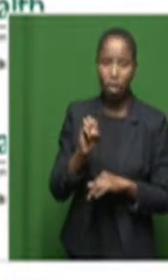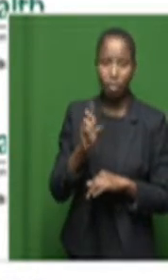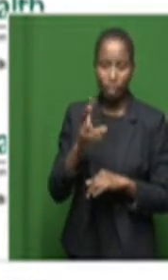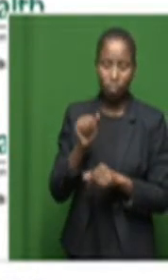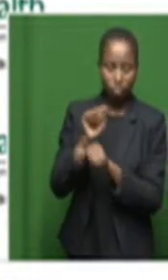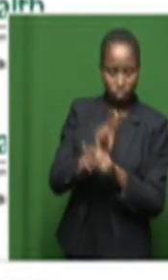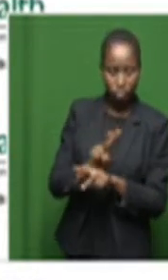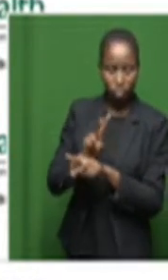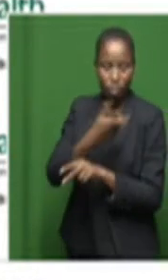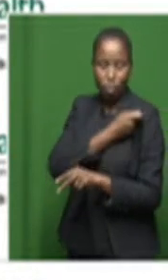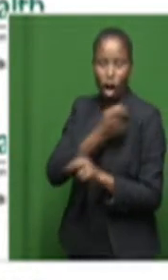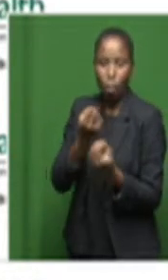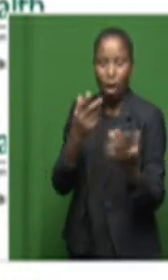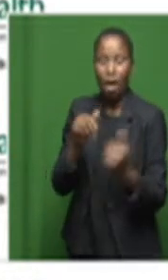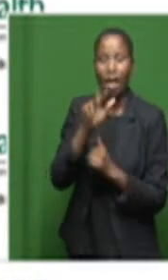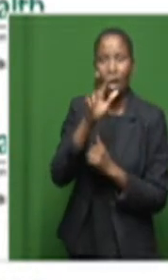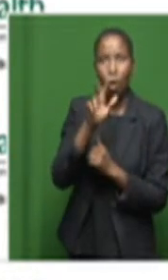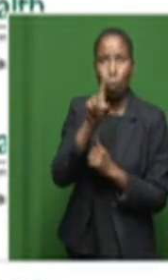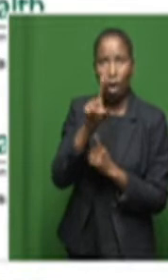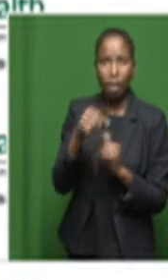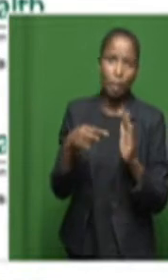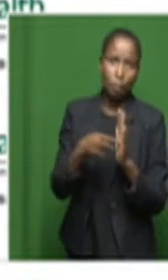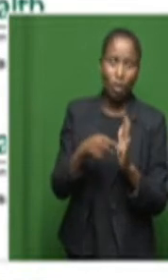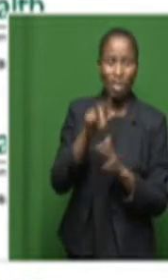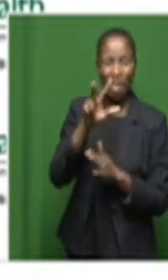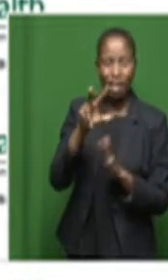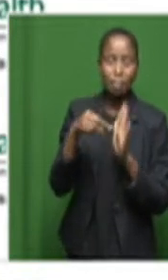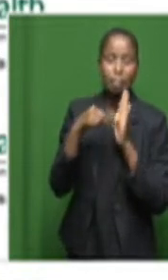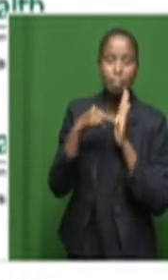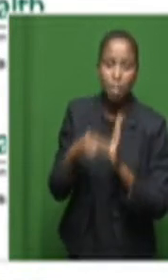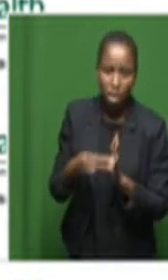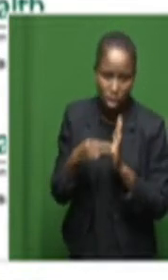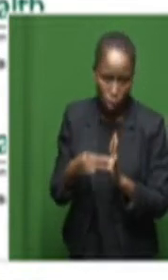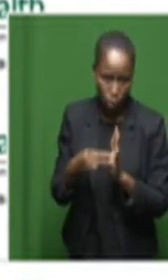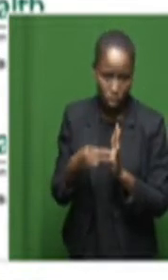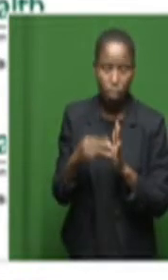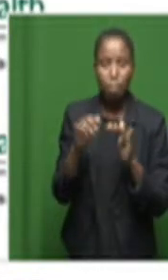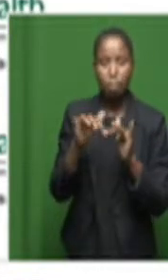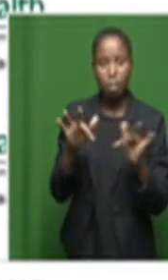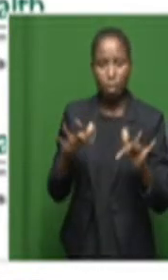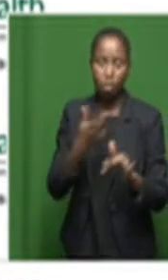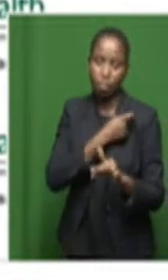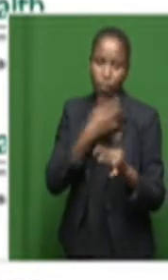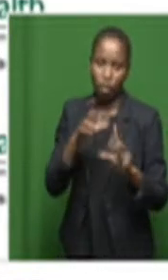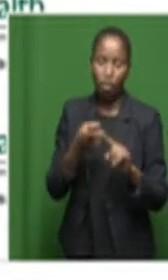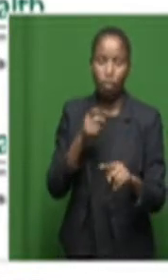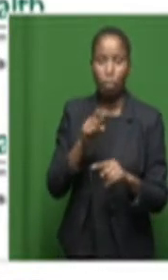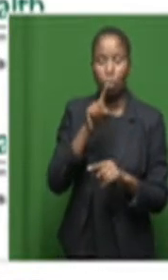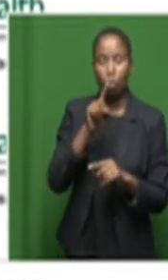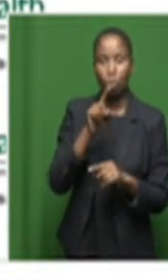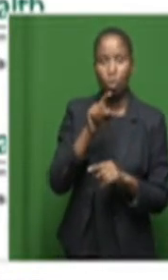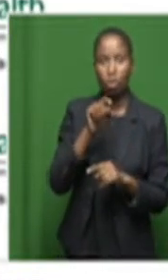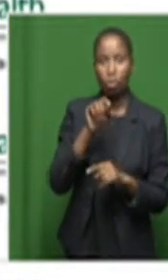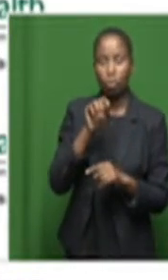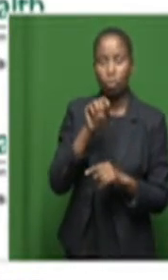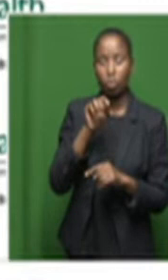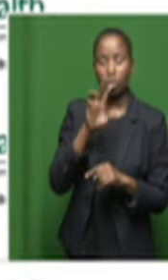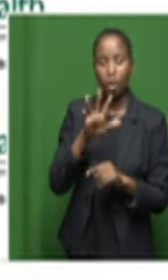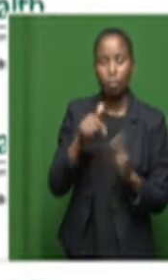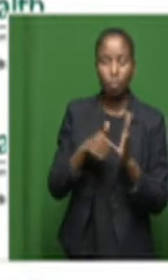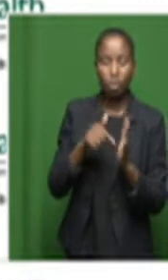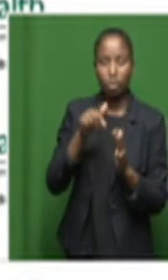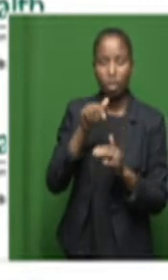administered, just over 1.8 million of that 9.1 million. 1.8 million of that